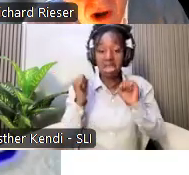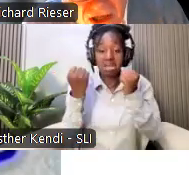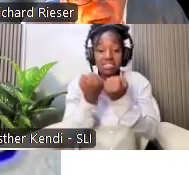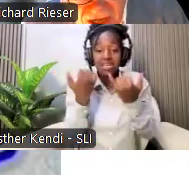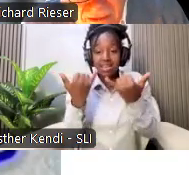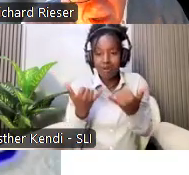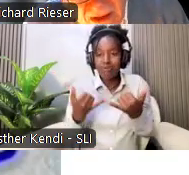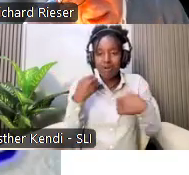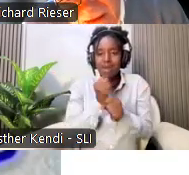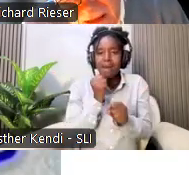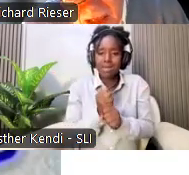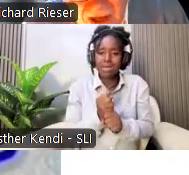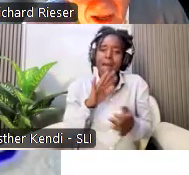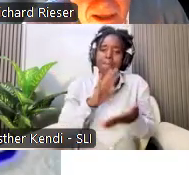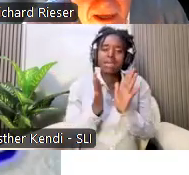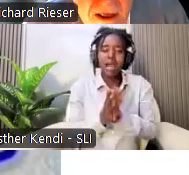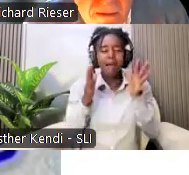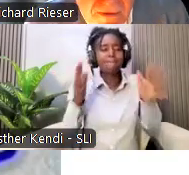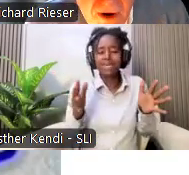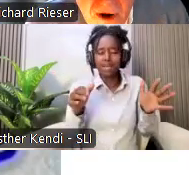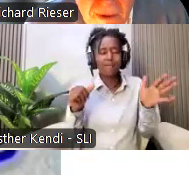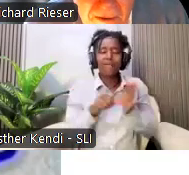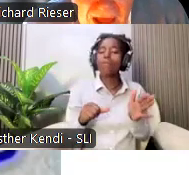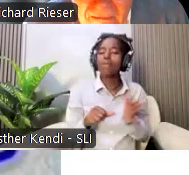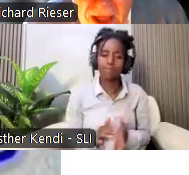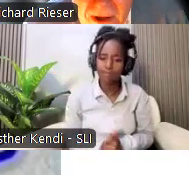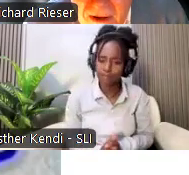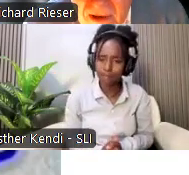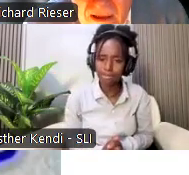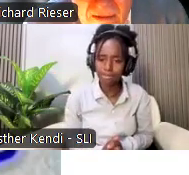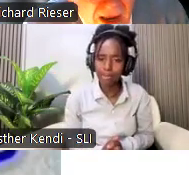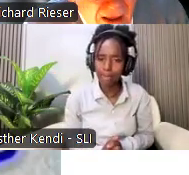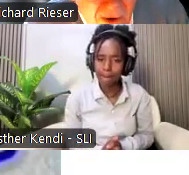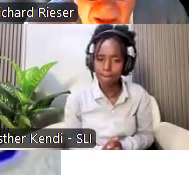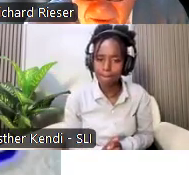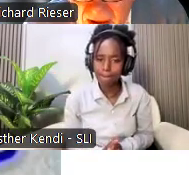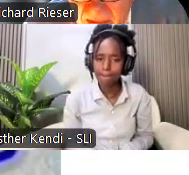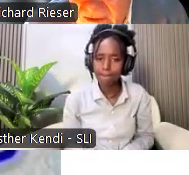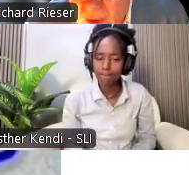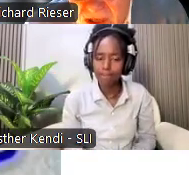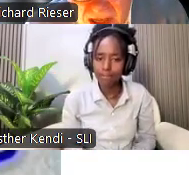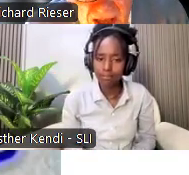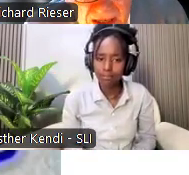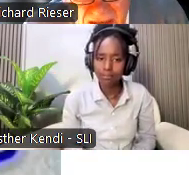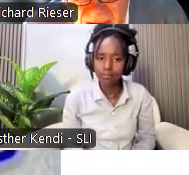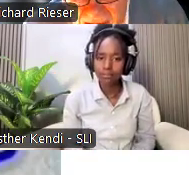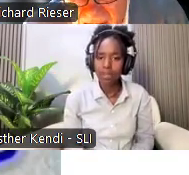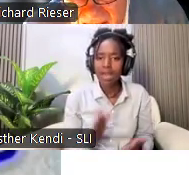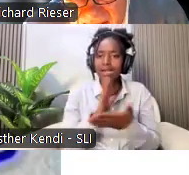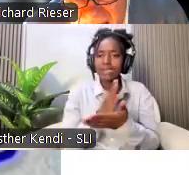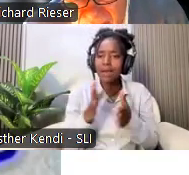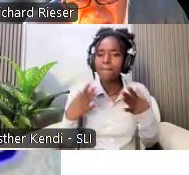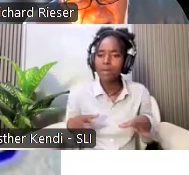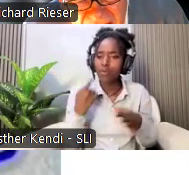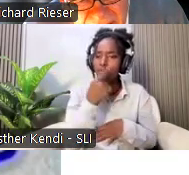make it a tragedy. Well, maybe it is, but for a lot of people, that impairment, they live with it for up to 40 years. So,